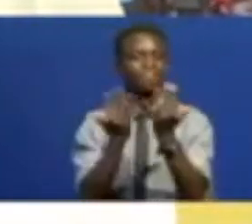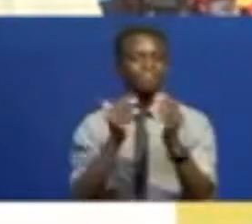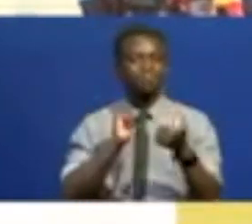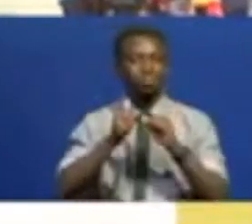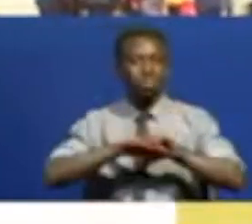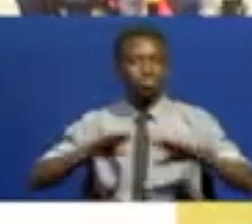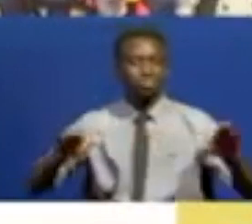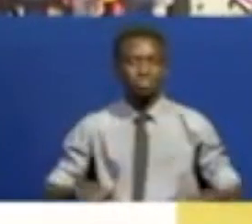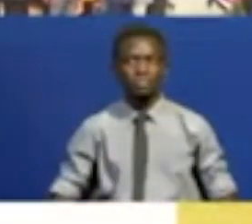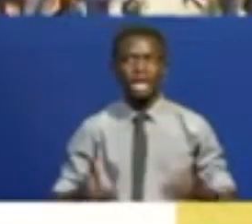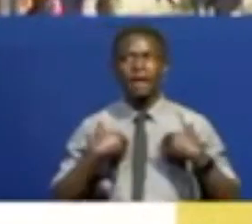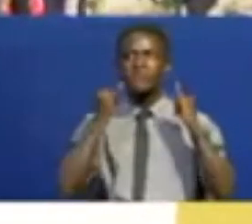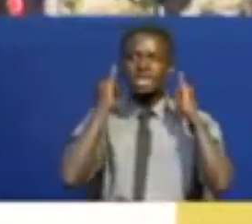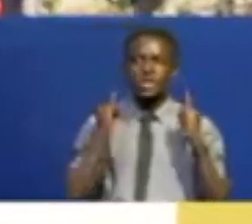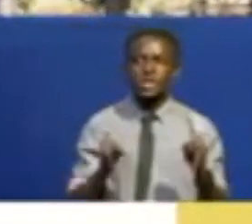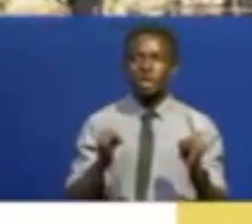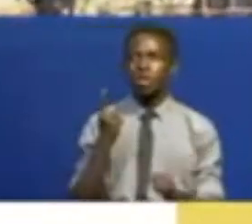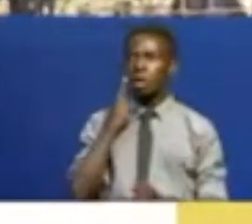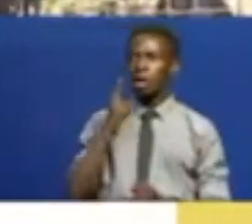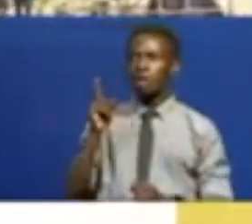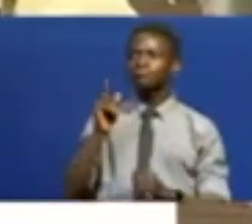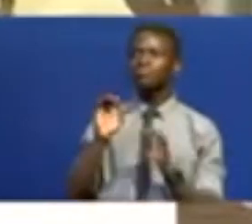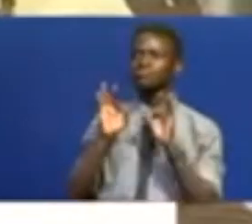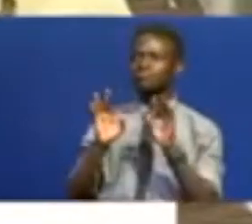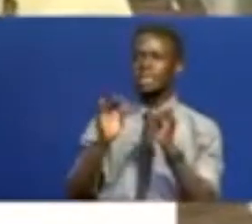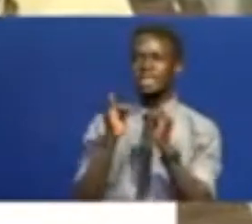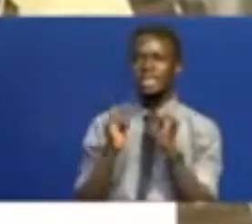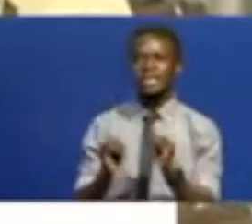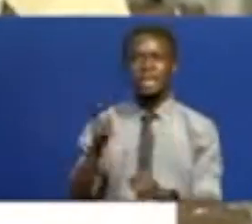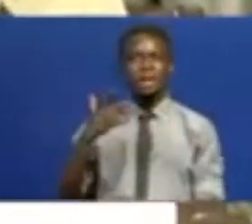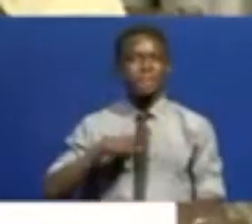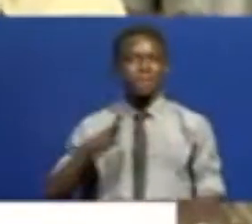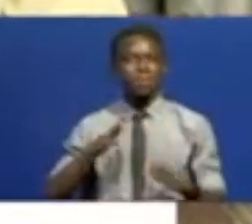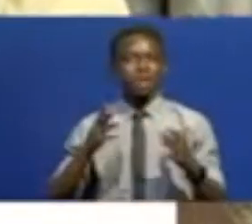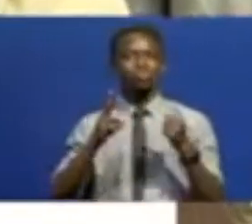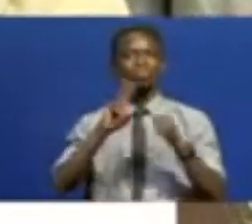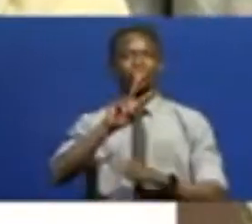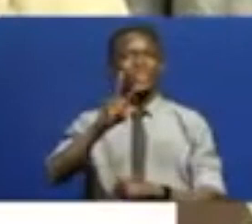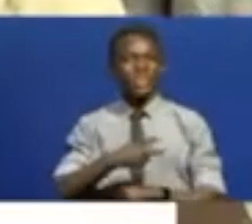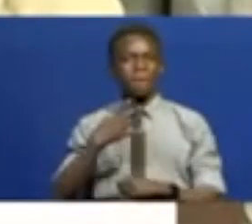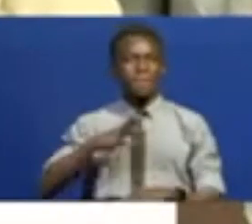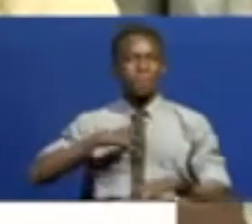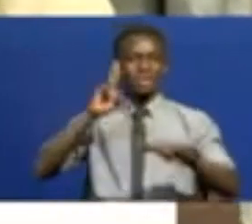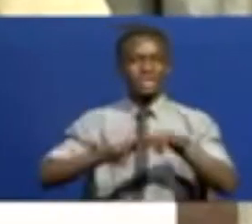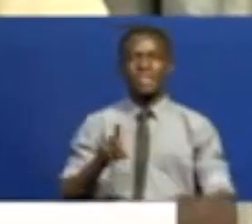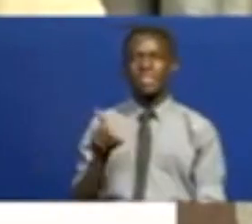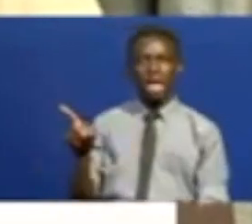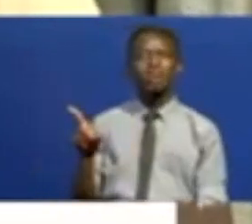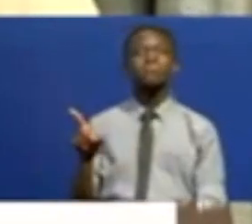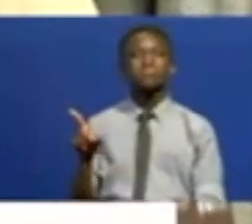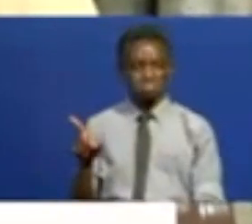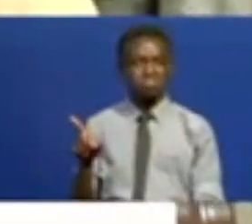have a new pavilion, a brand new with a capacity of 2,000 guests who will be seated there, and we will